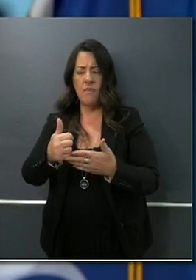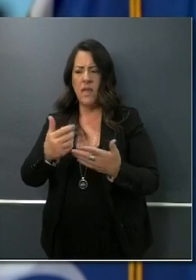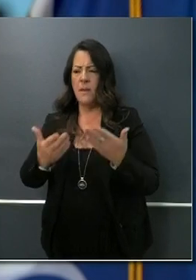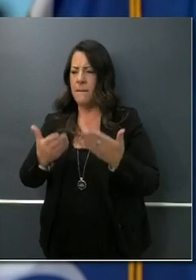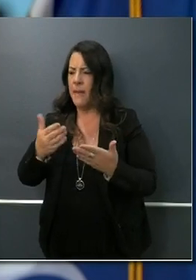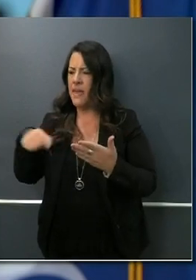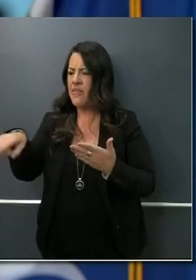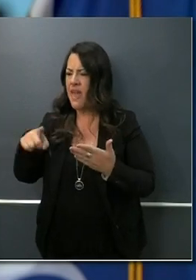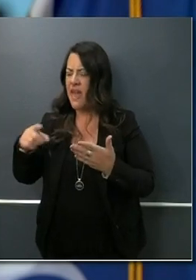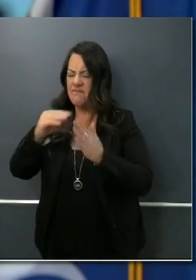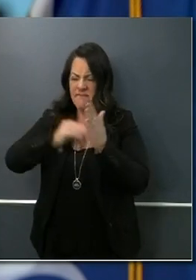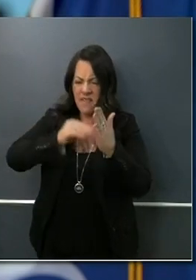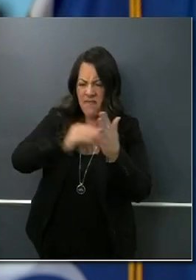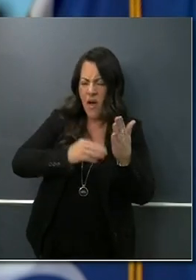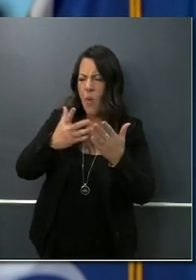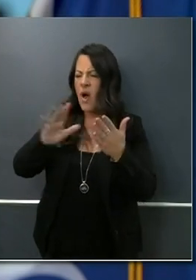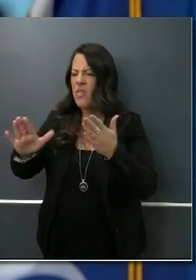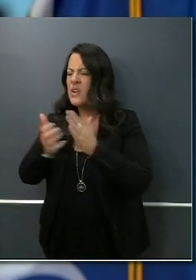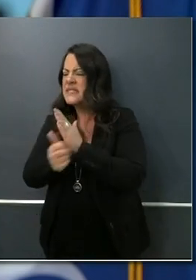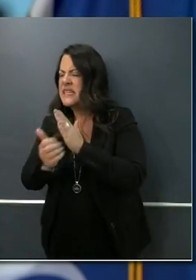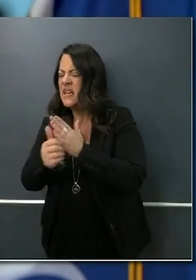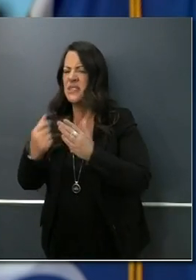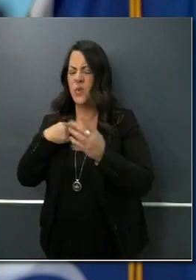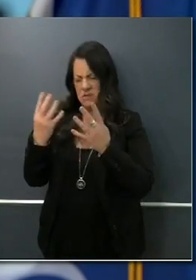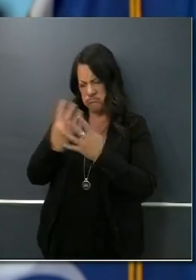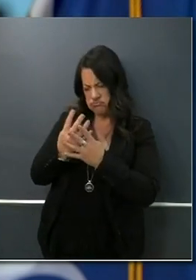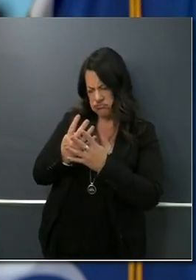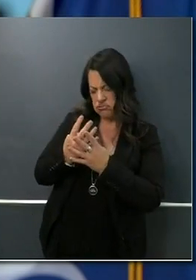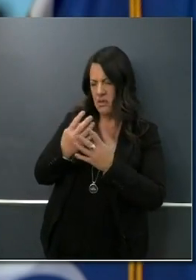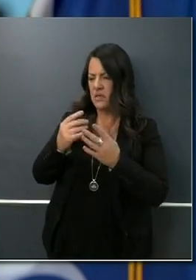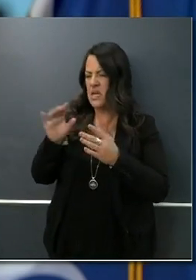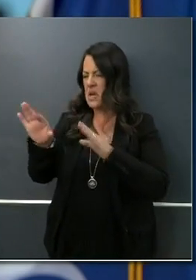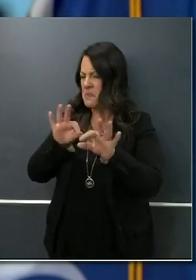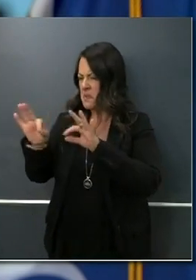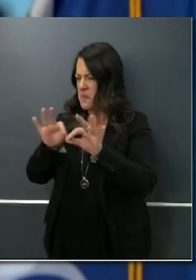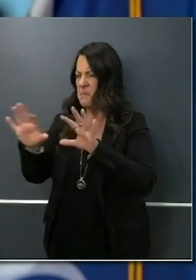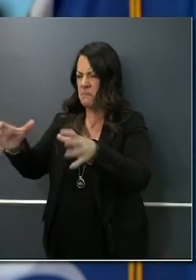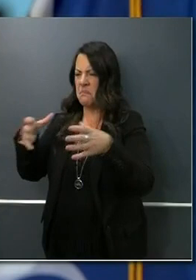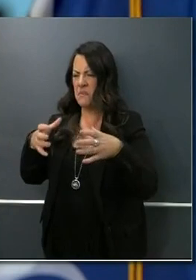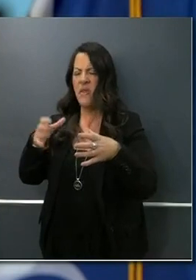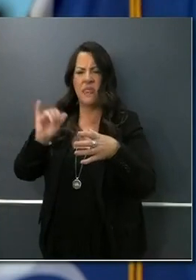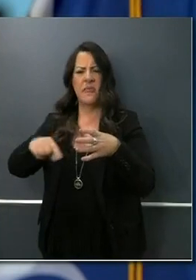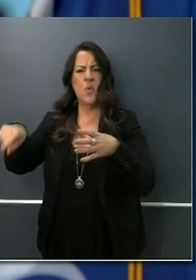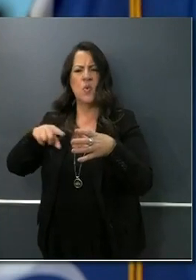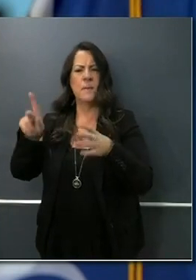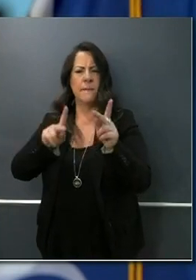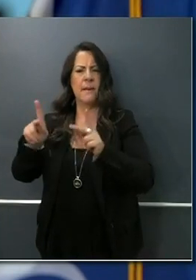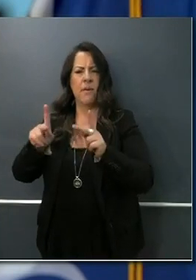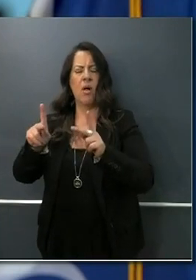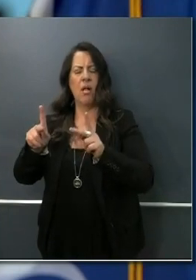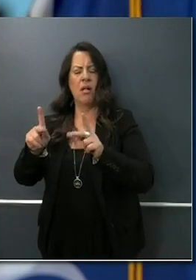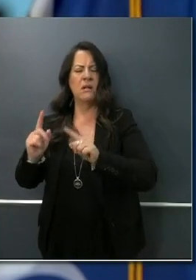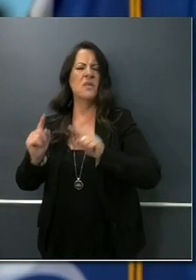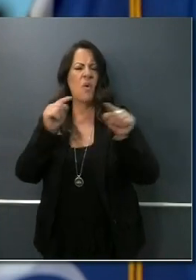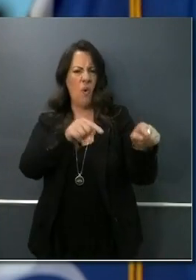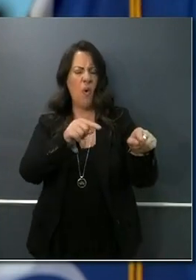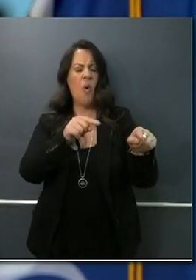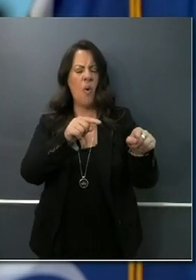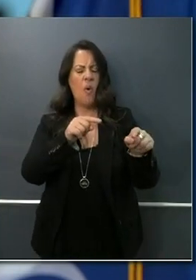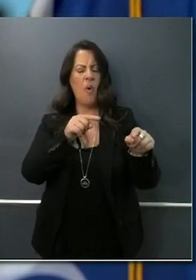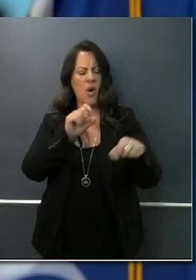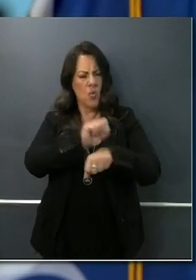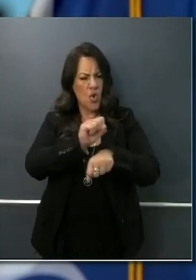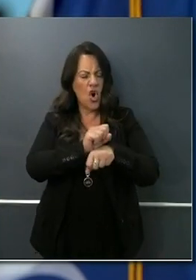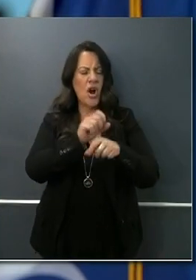unique skill set is so that we can then redeploy that workforce. That will be redeployed from, again, a